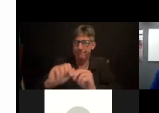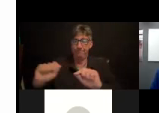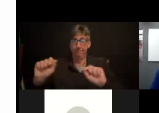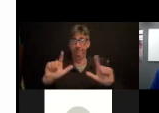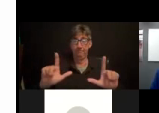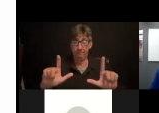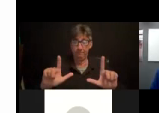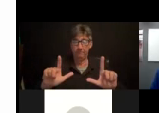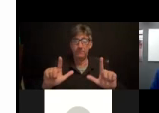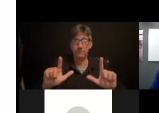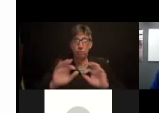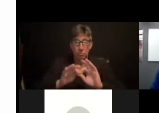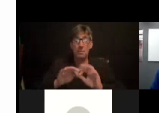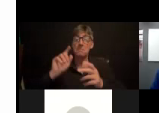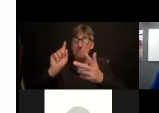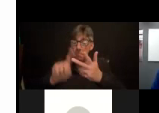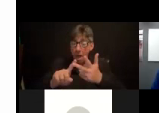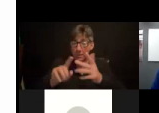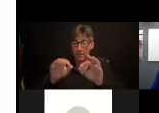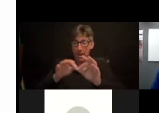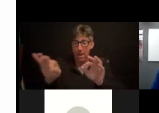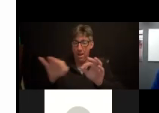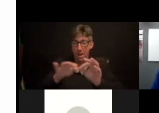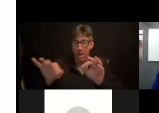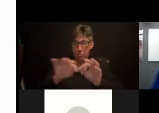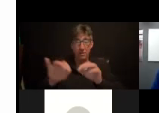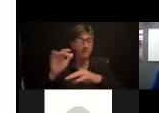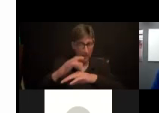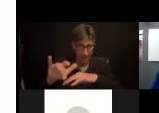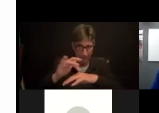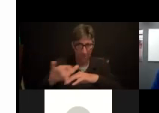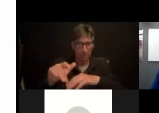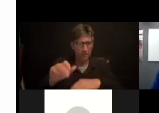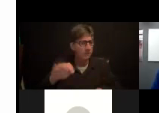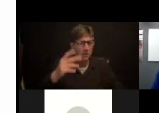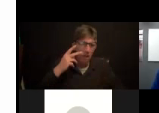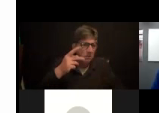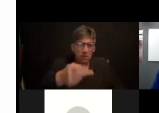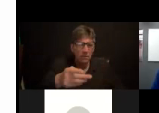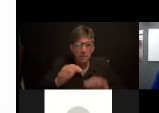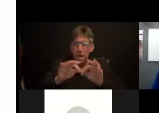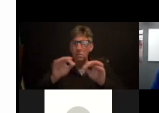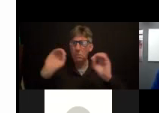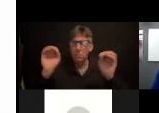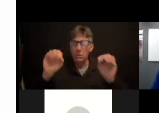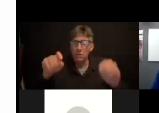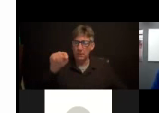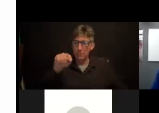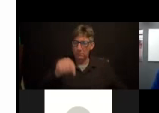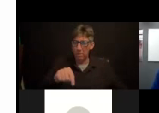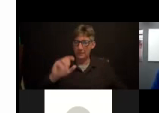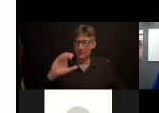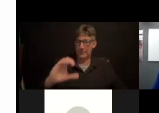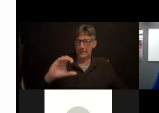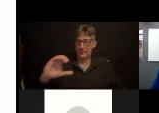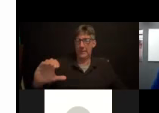We also have closed captions for this meeting. If you do not see the captions, please press the closed caption button at the bottom of your screen to get them